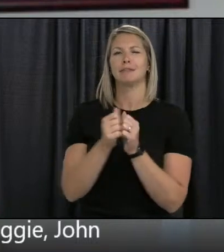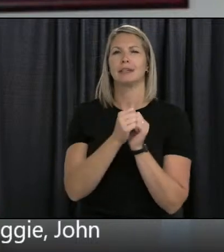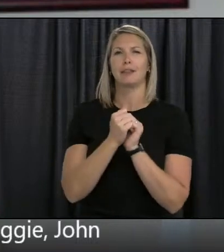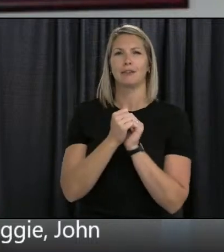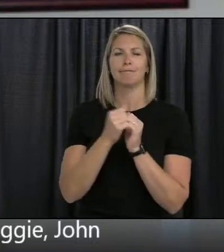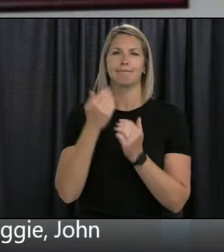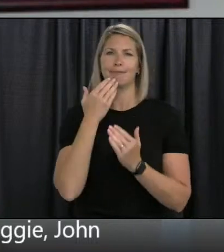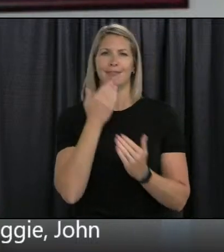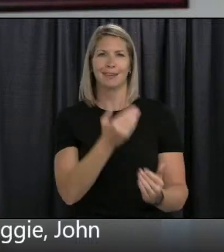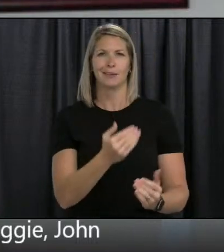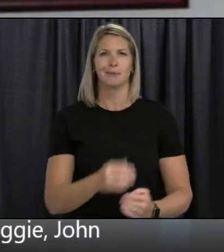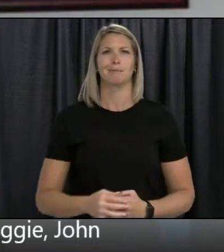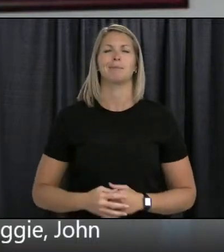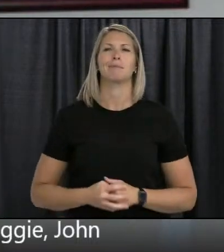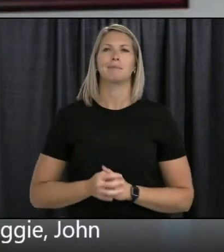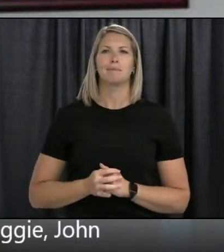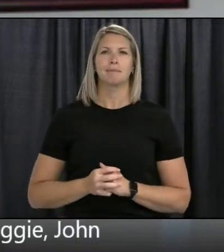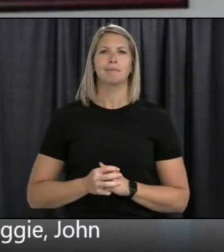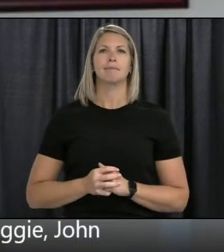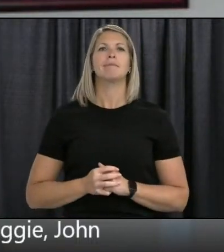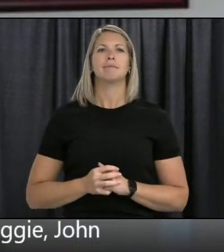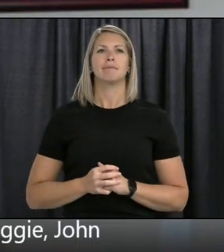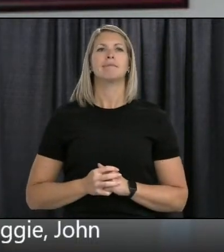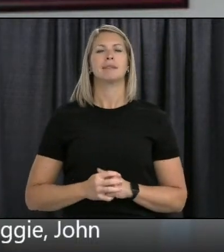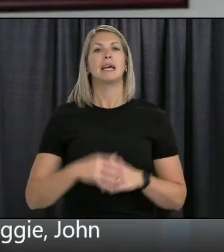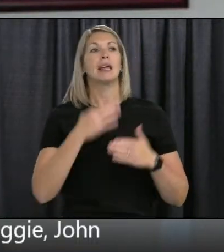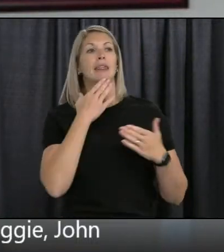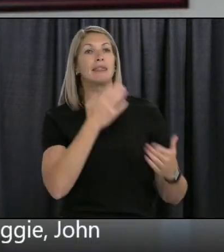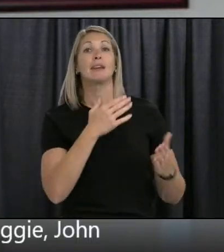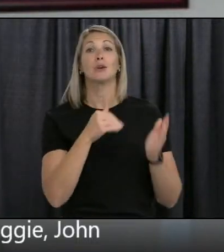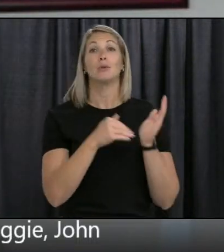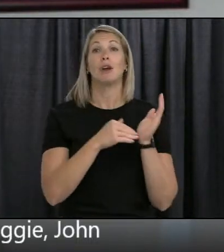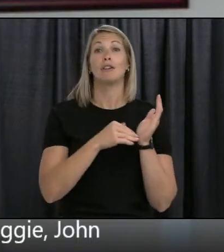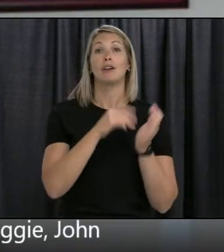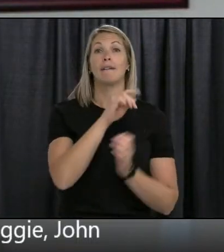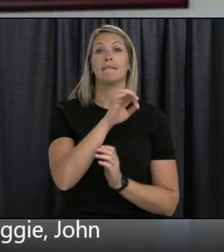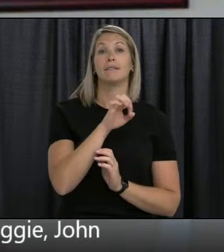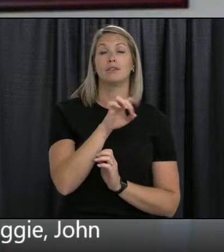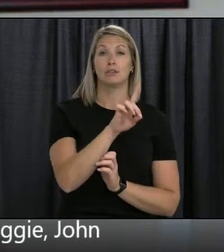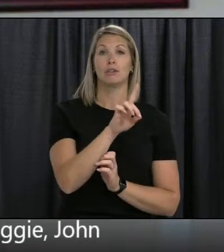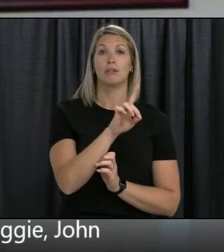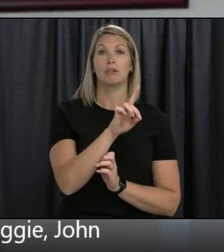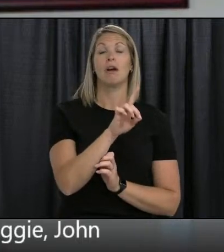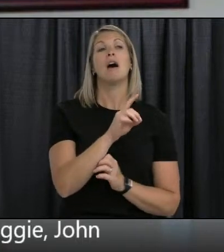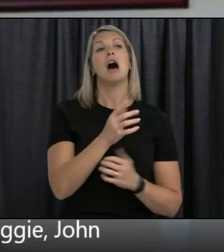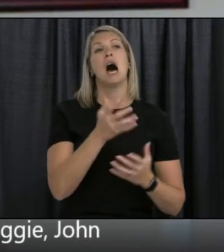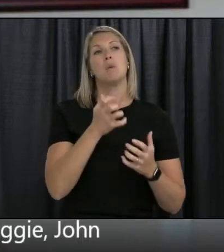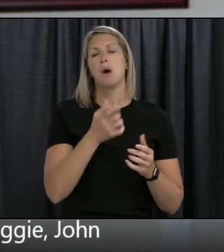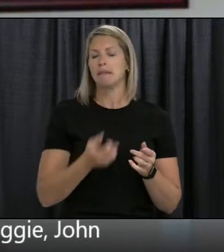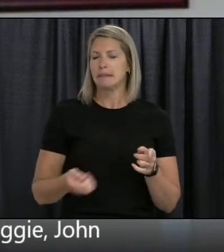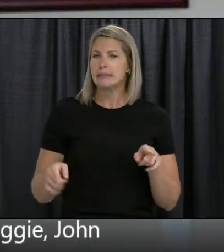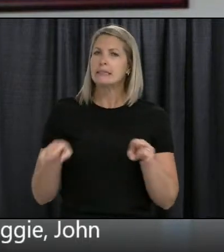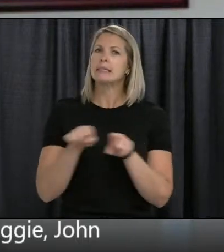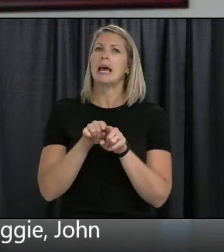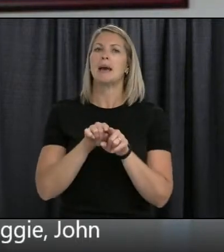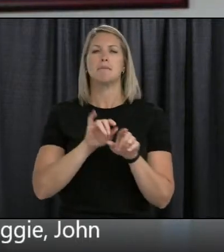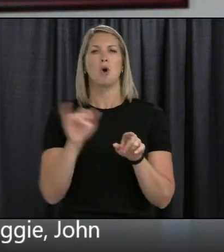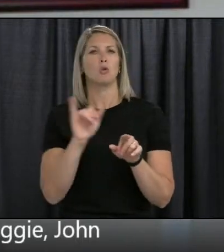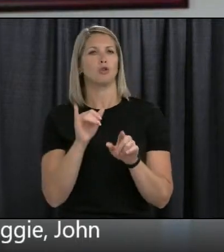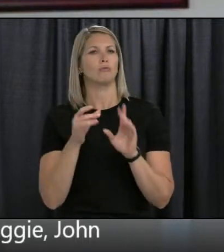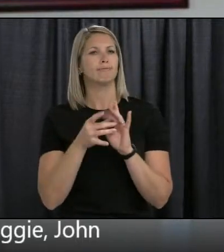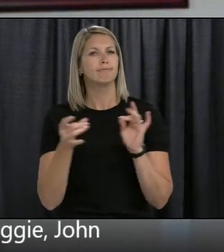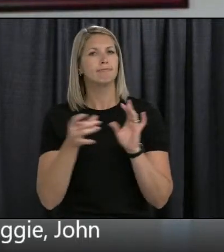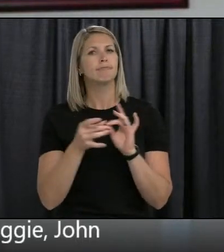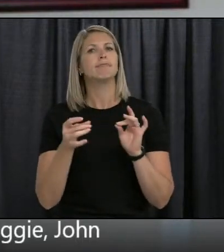Thank you very much, Dr. Fitzgerald, for your update. I would like to echo your comments about how diligent folk